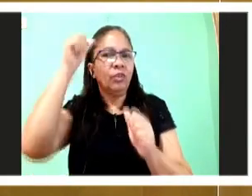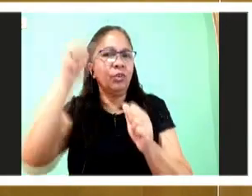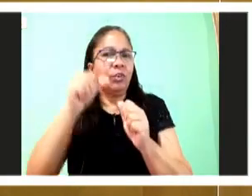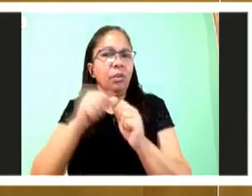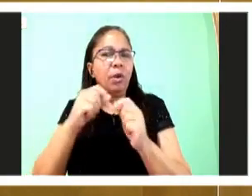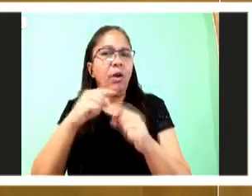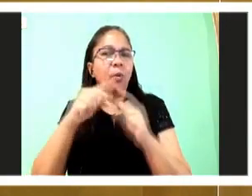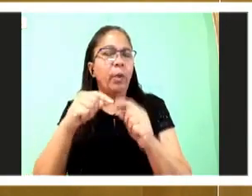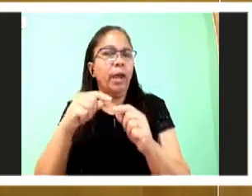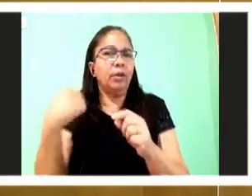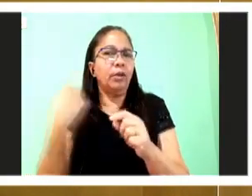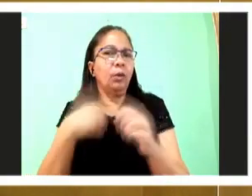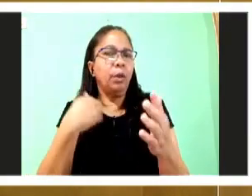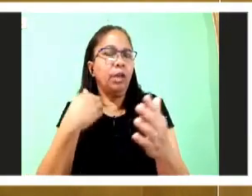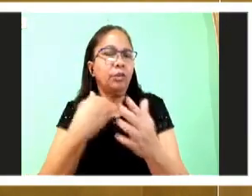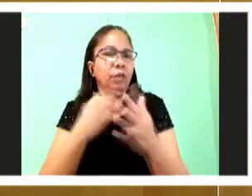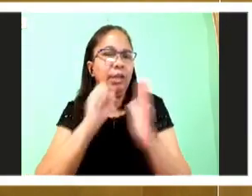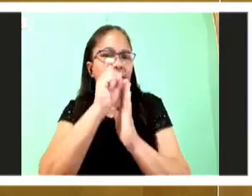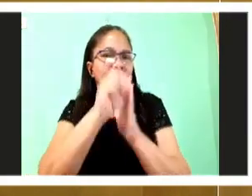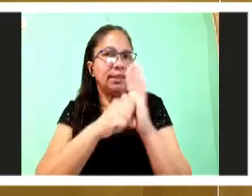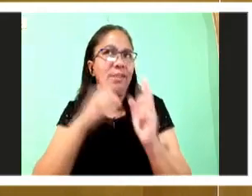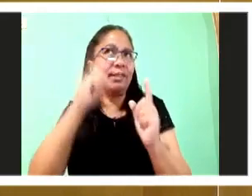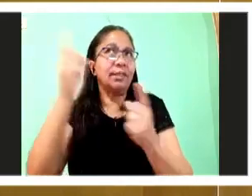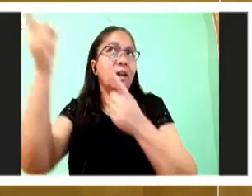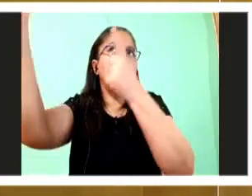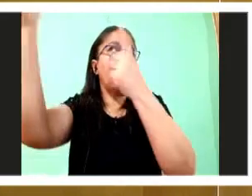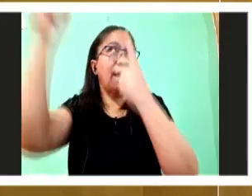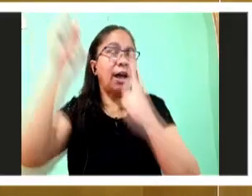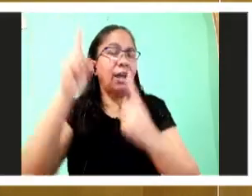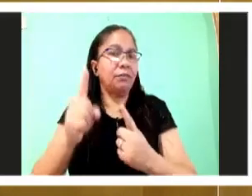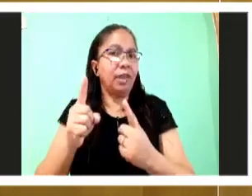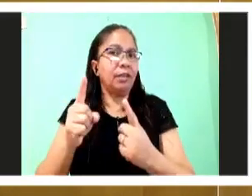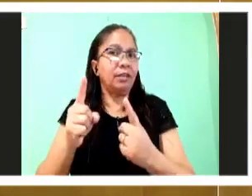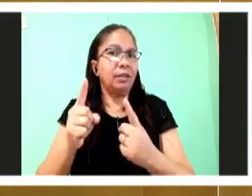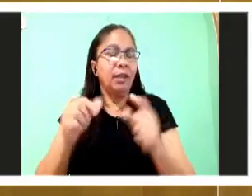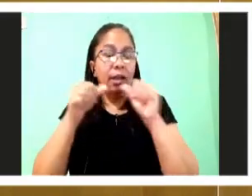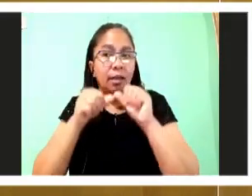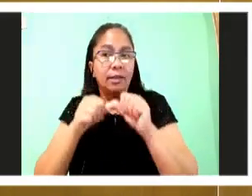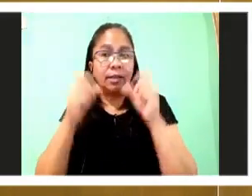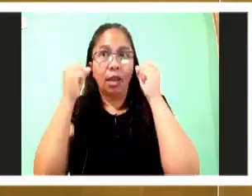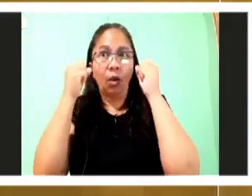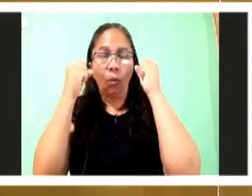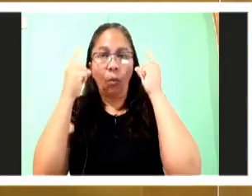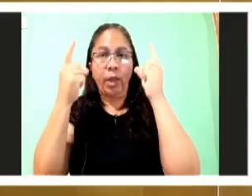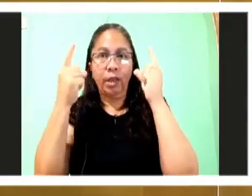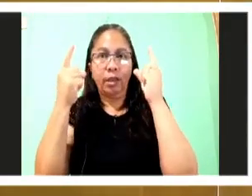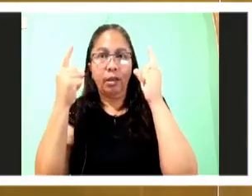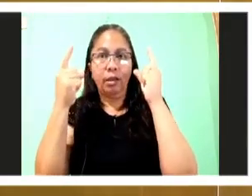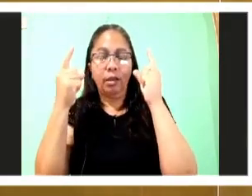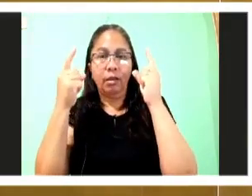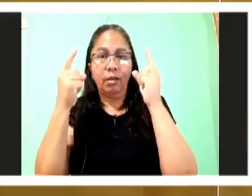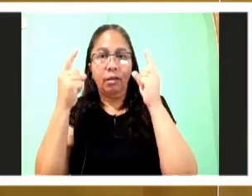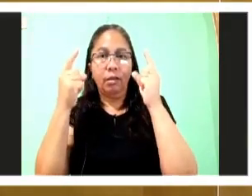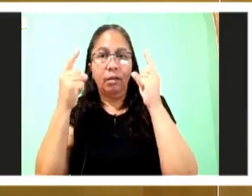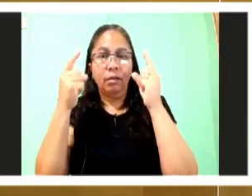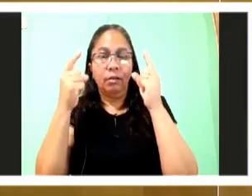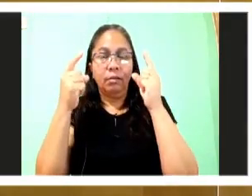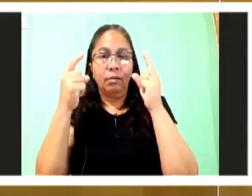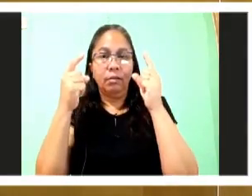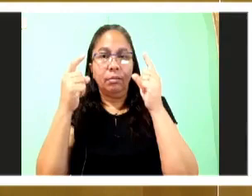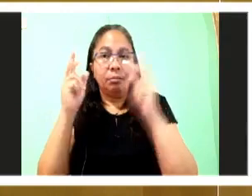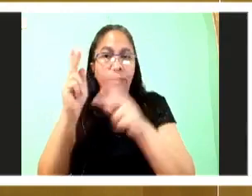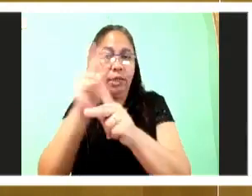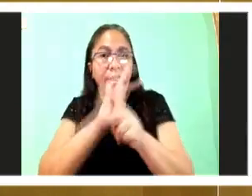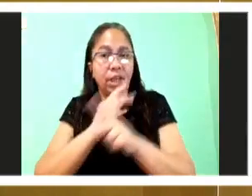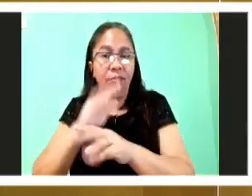hear, do not stay awake, lest your heart be coarsened by debauchery, drunkenness, and the care of this